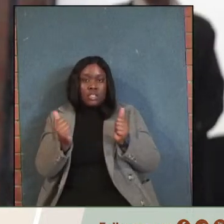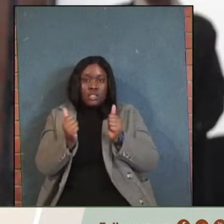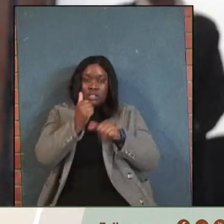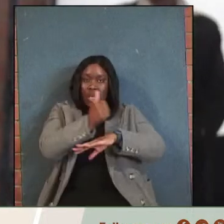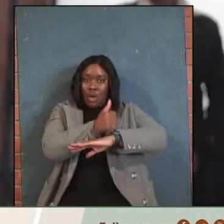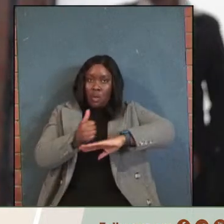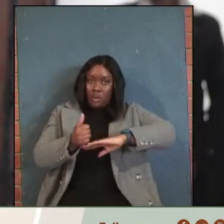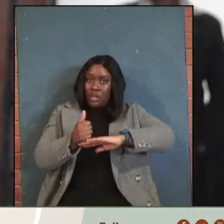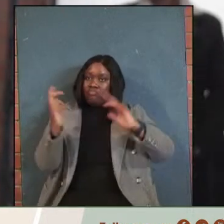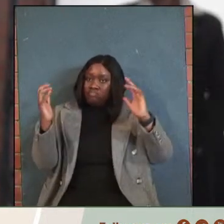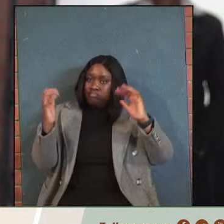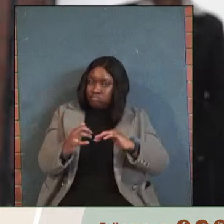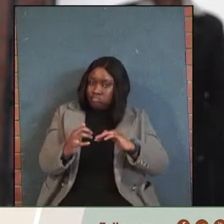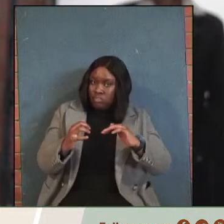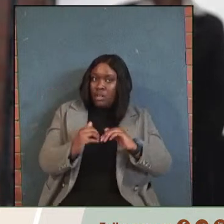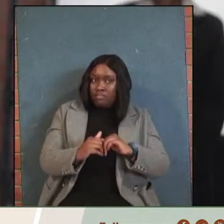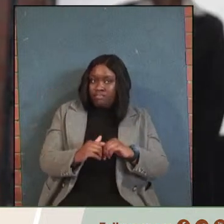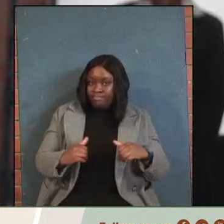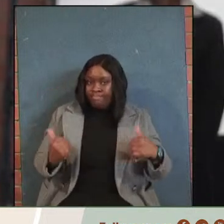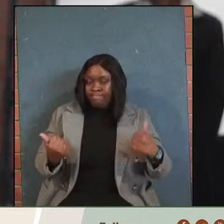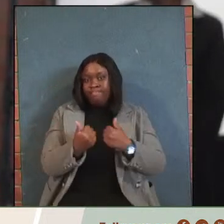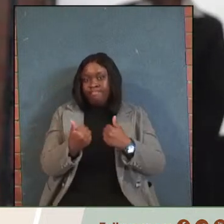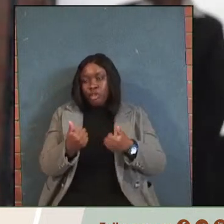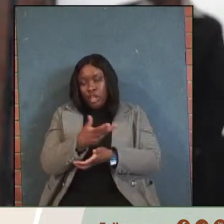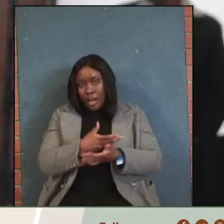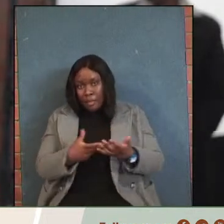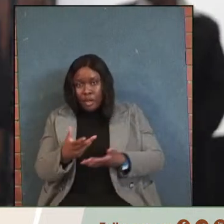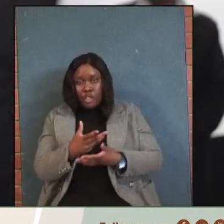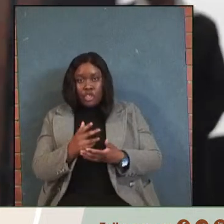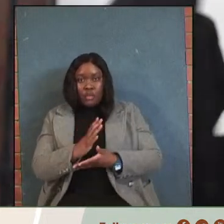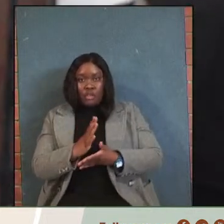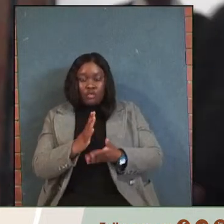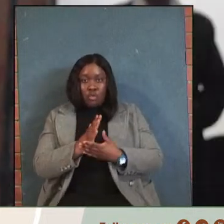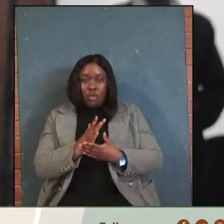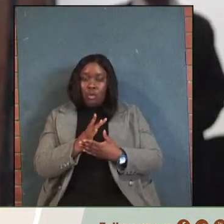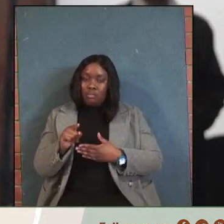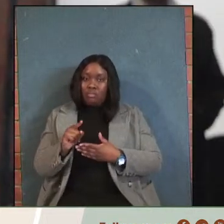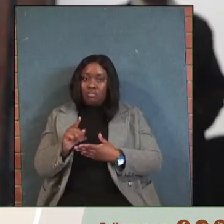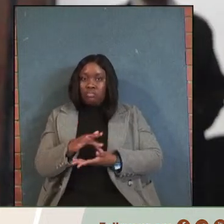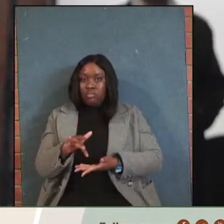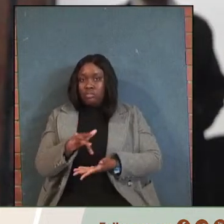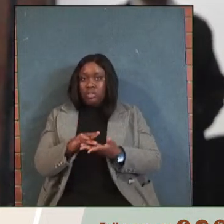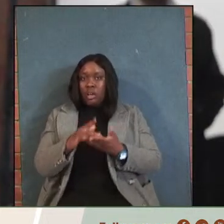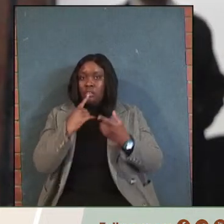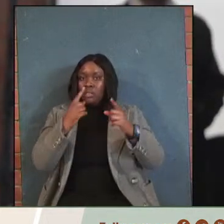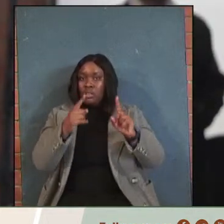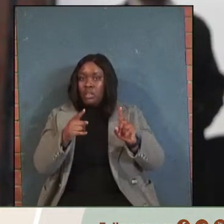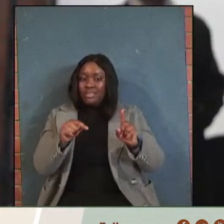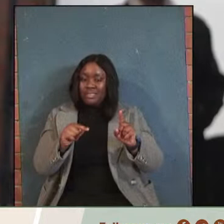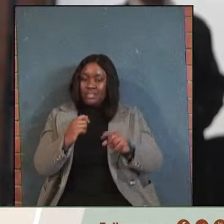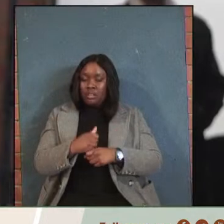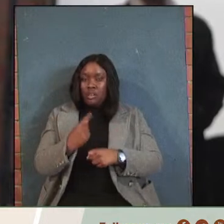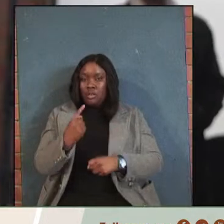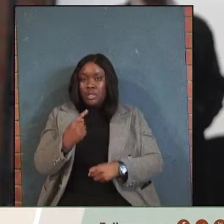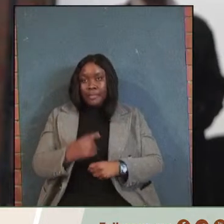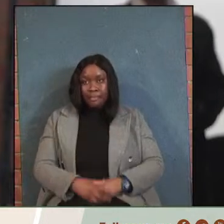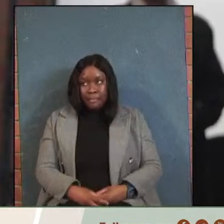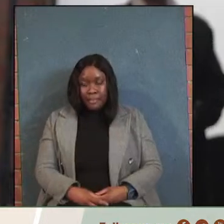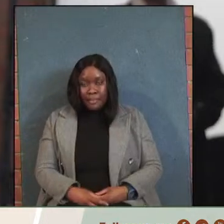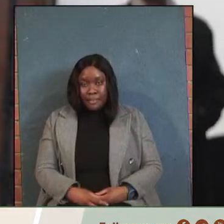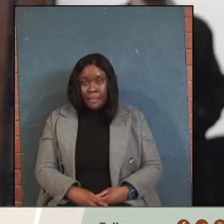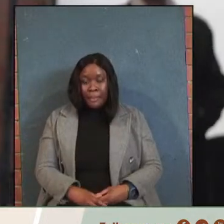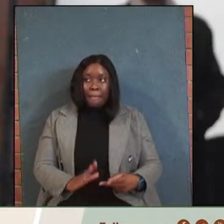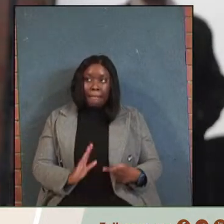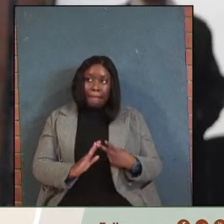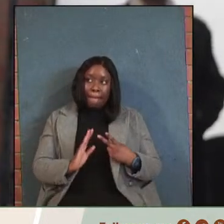ensure collaboration as well as the success of formalizing the aftercare services in our province. Secondly, that you provide the House